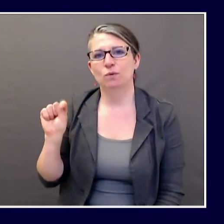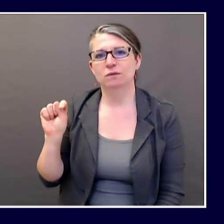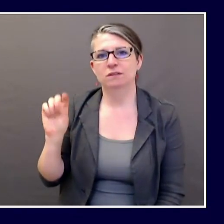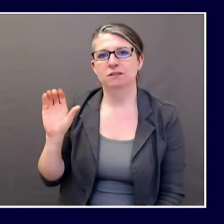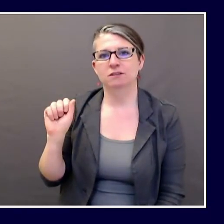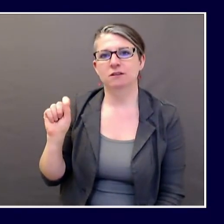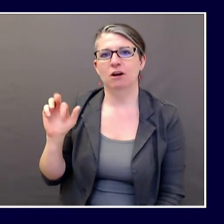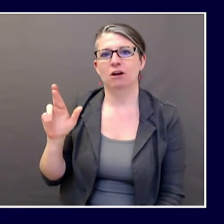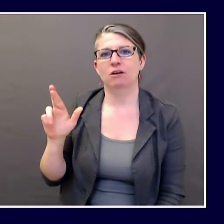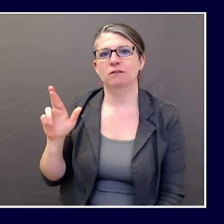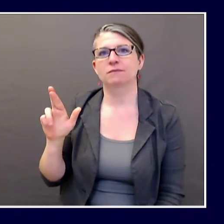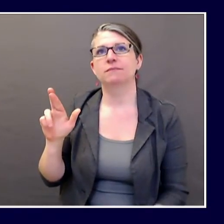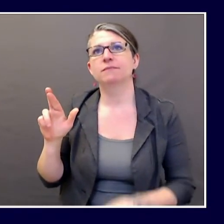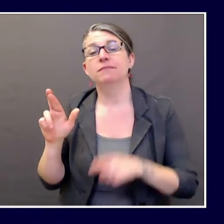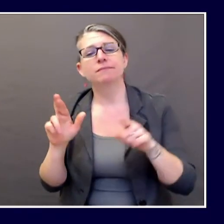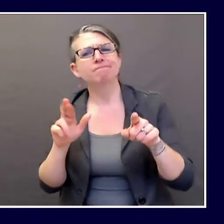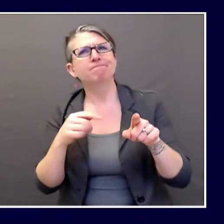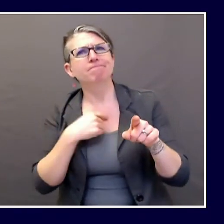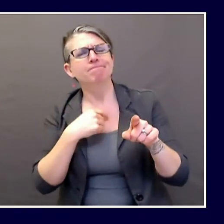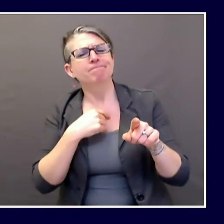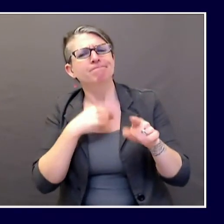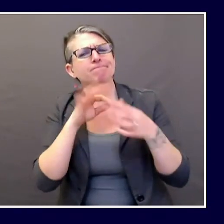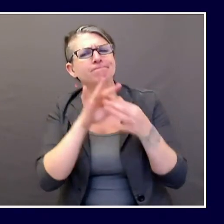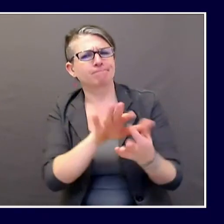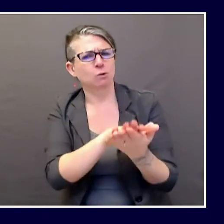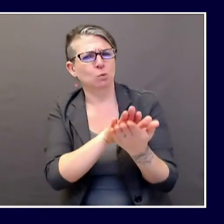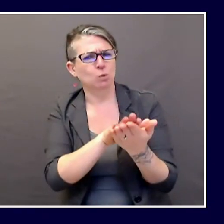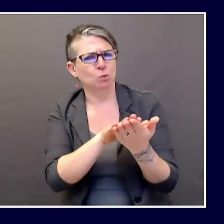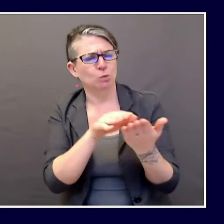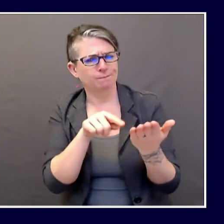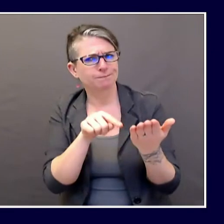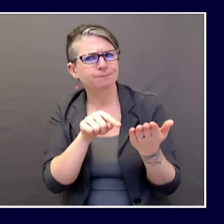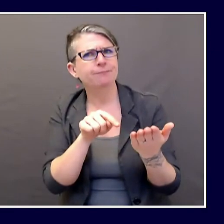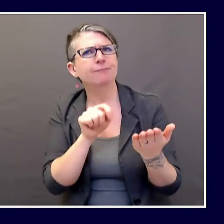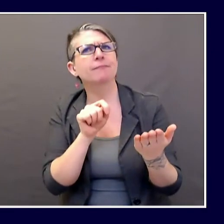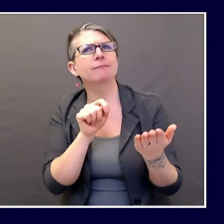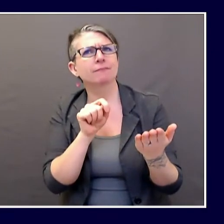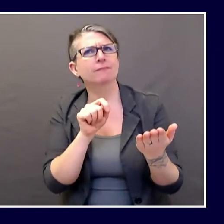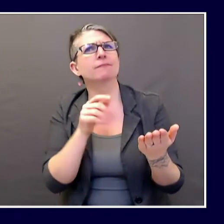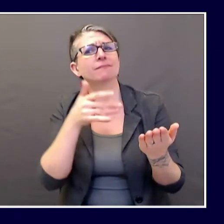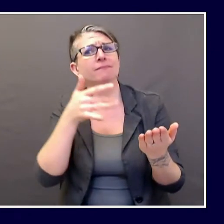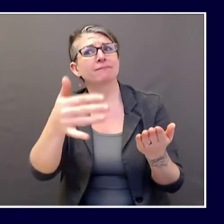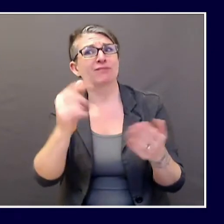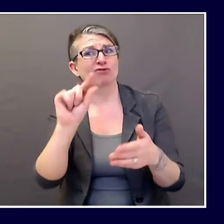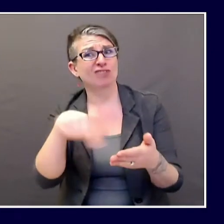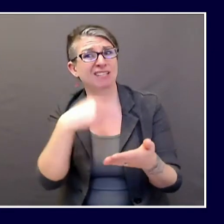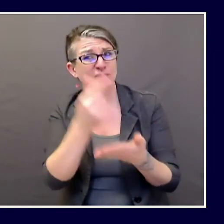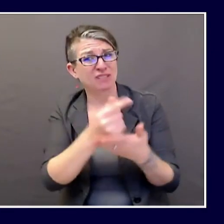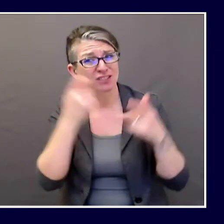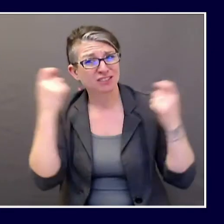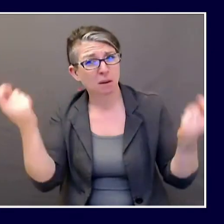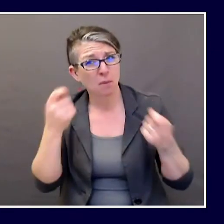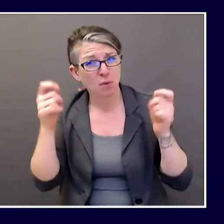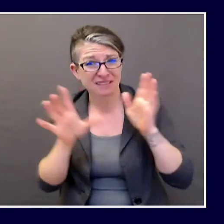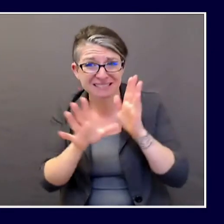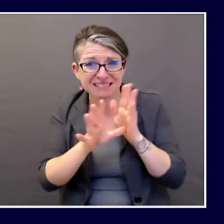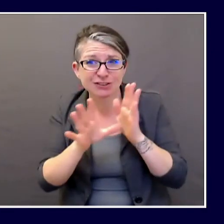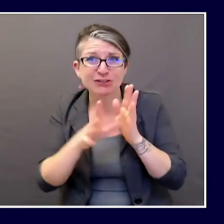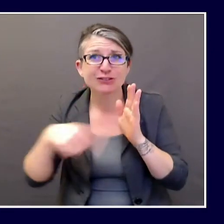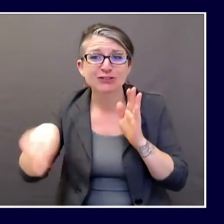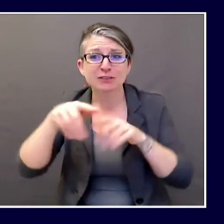like those in our area here in York County are taking a variety of approaches. Some look like 2020, others more like